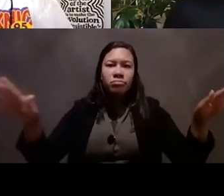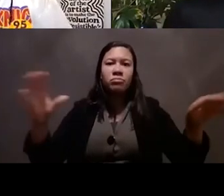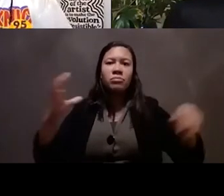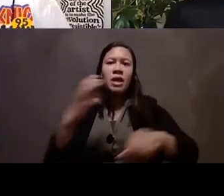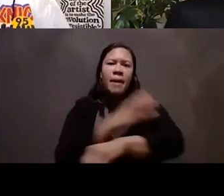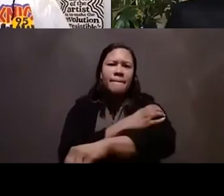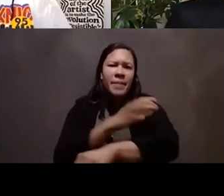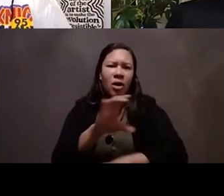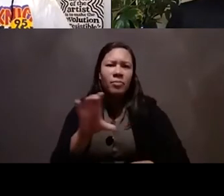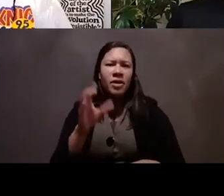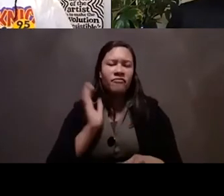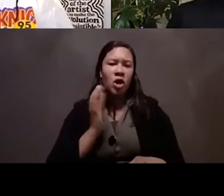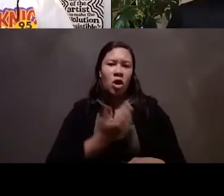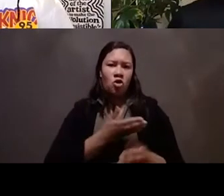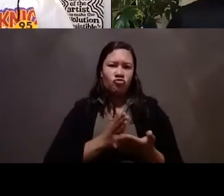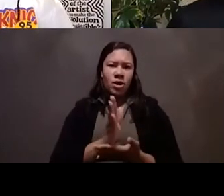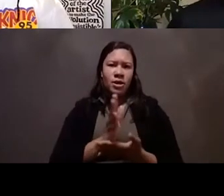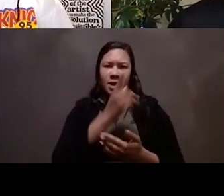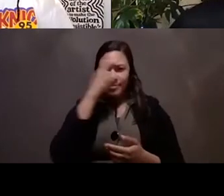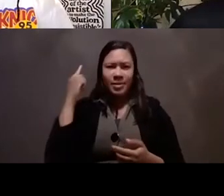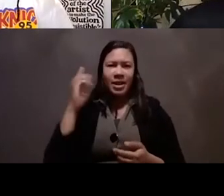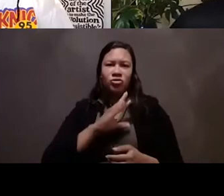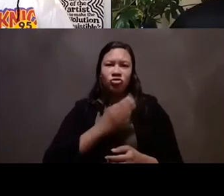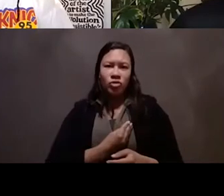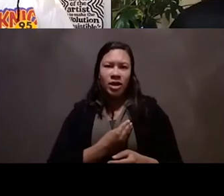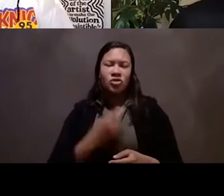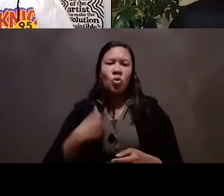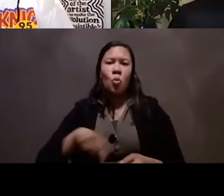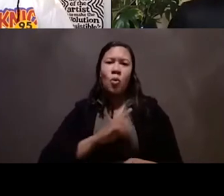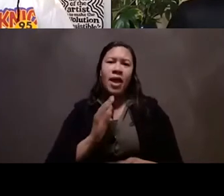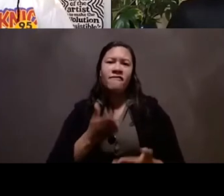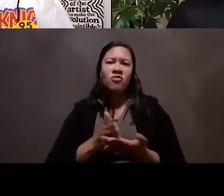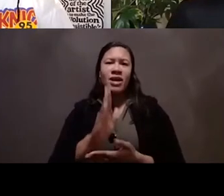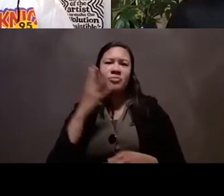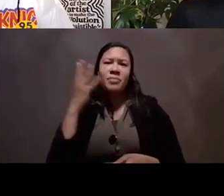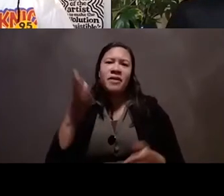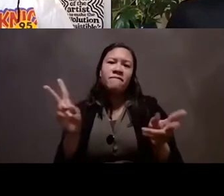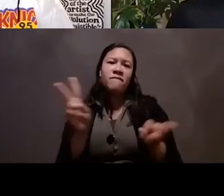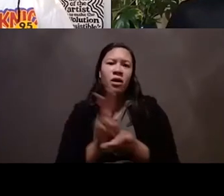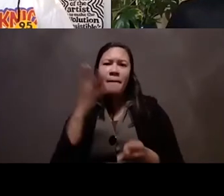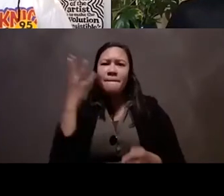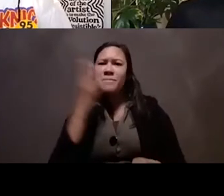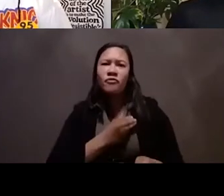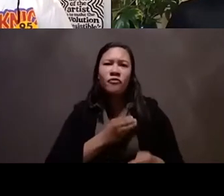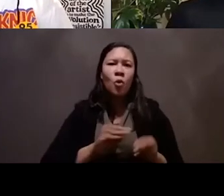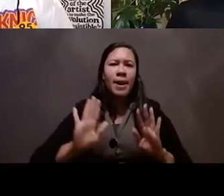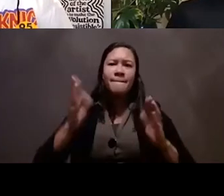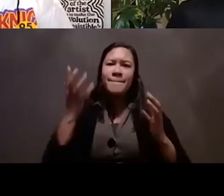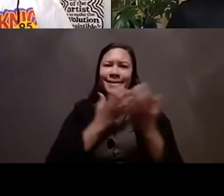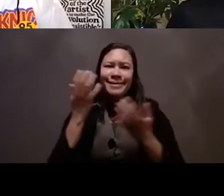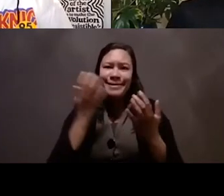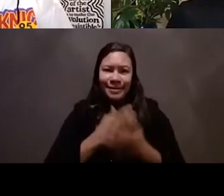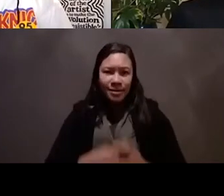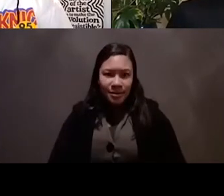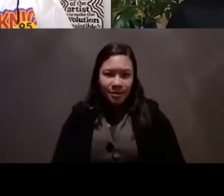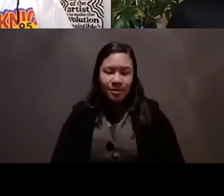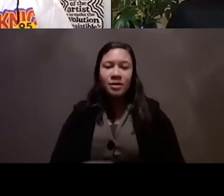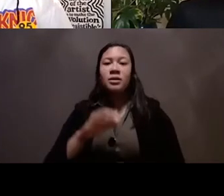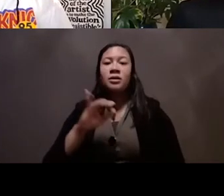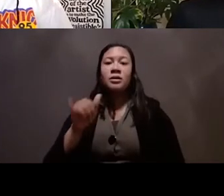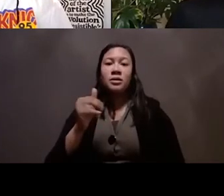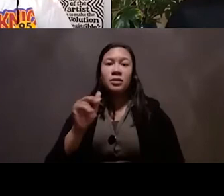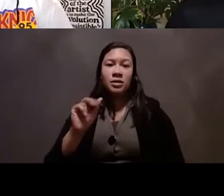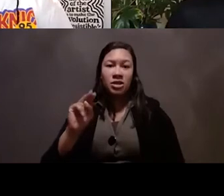and just our right to be fucking beautiful and amazing. And Janet's hashtag, Janet